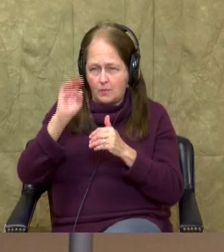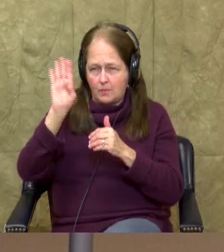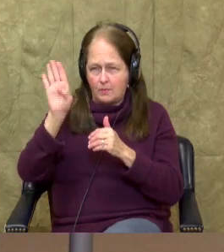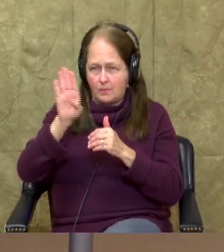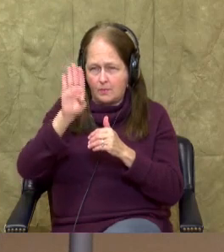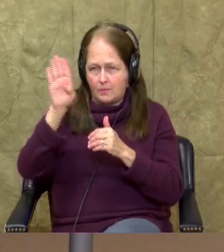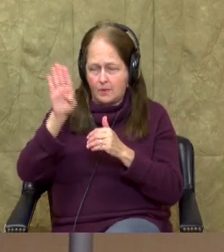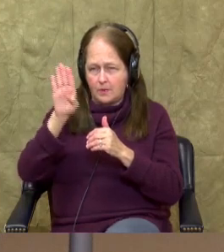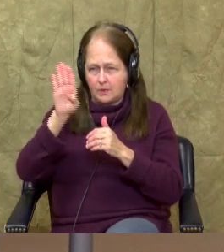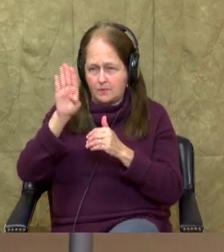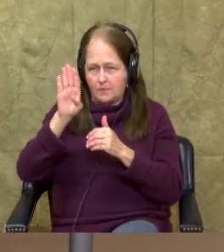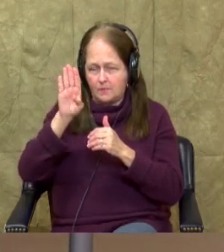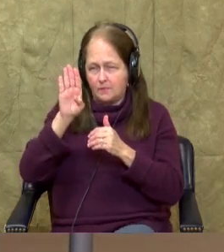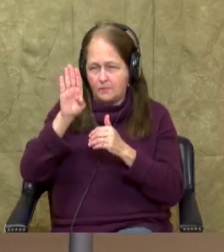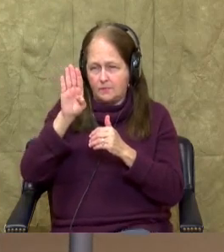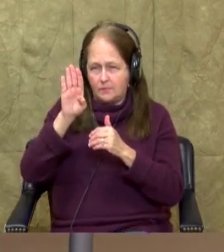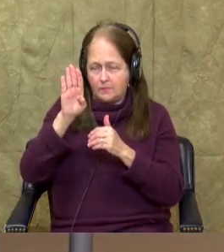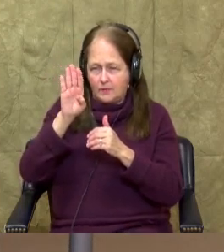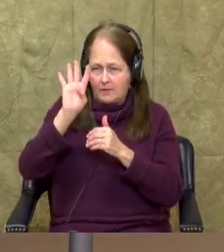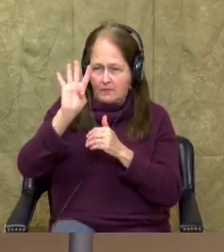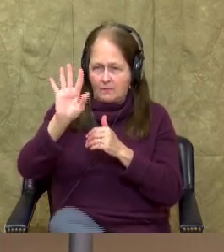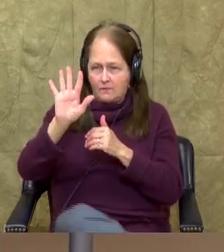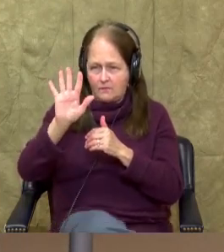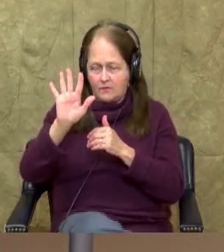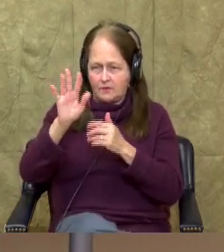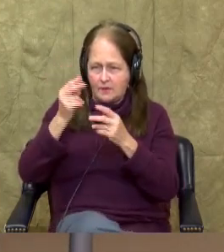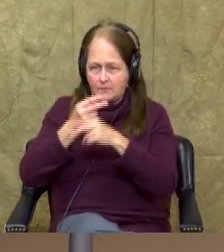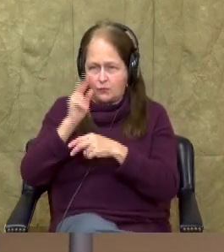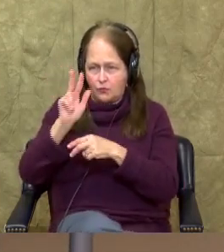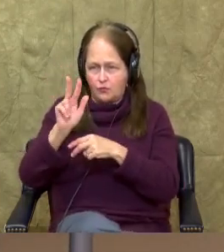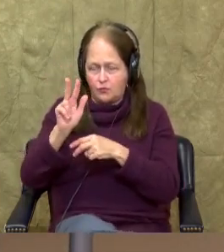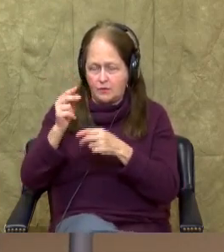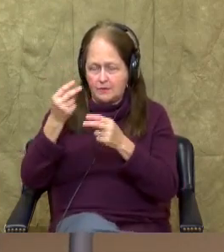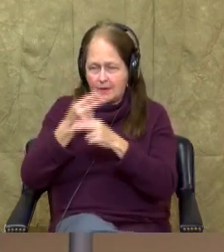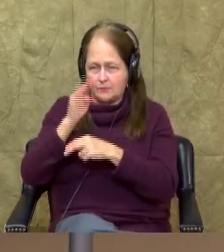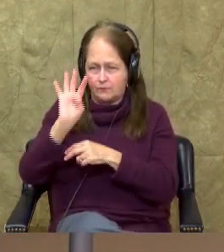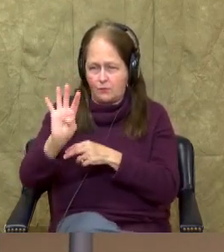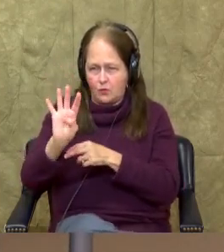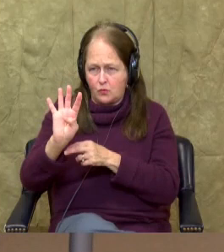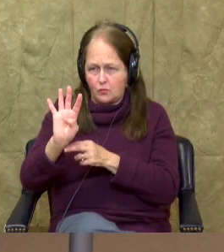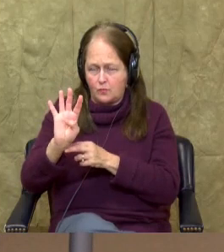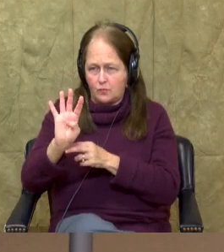B, it's 5 times 3 times 4.